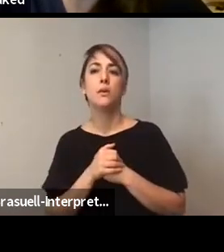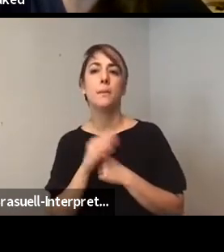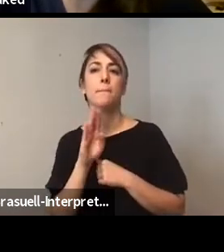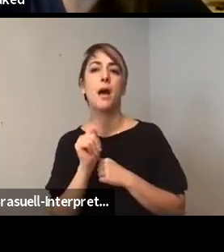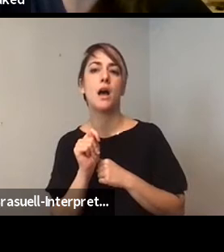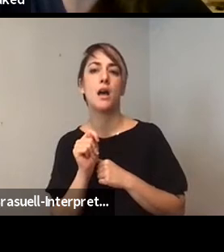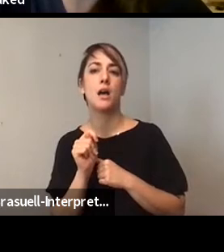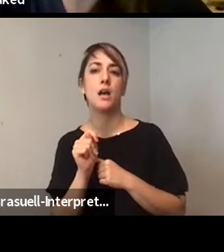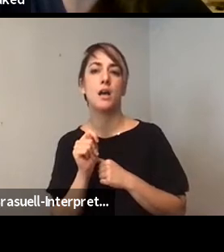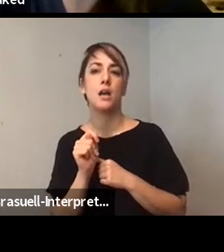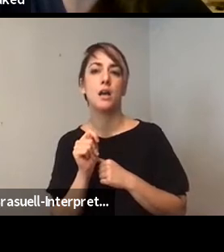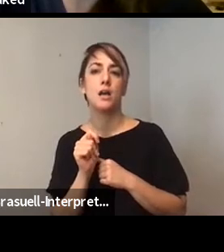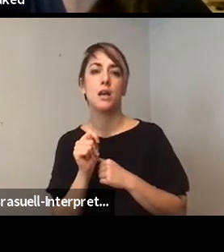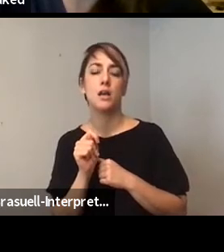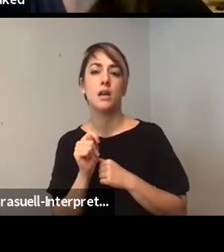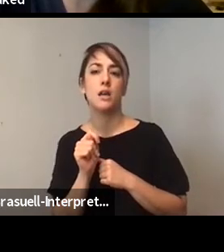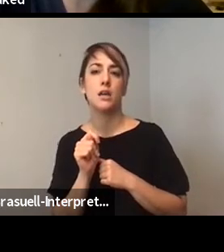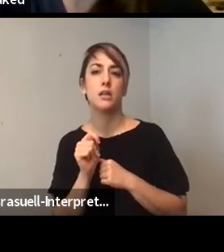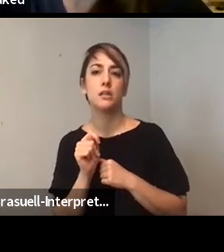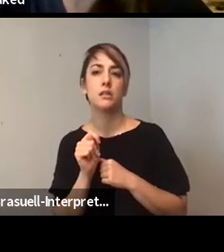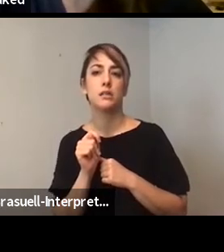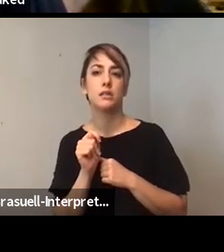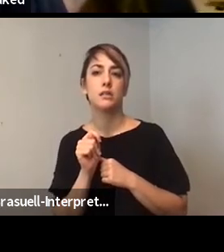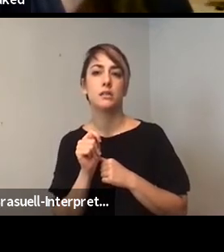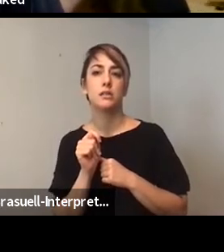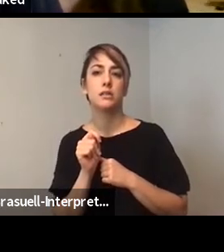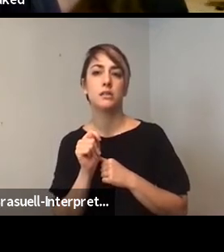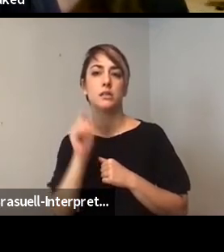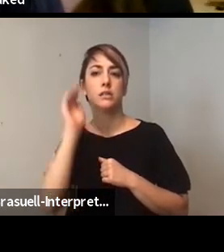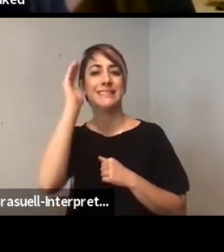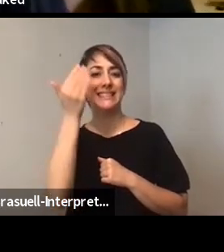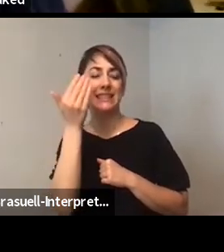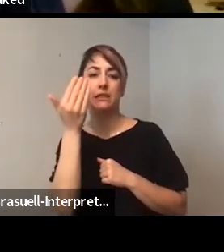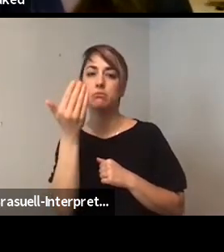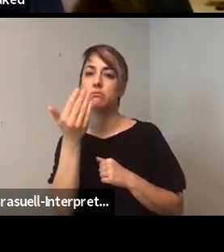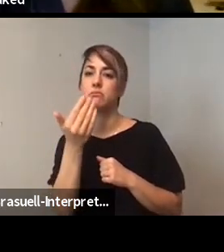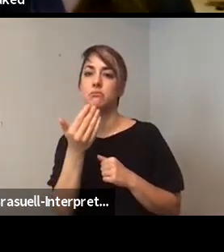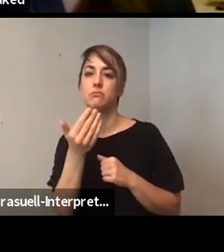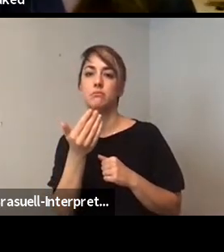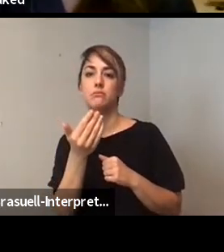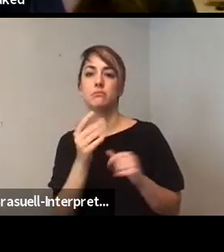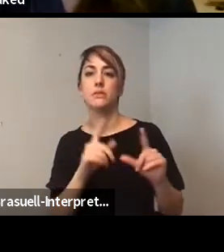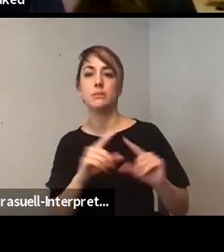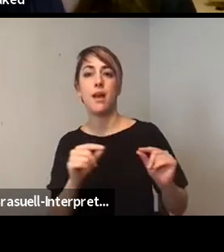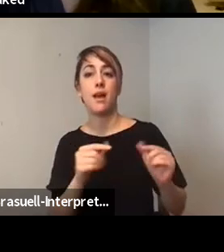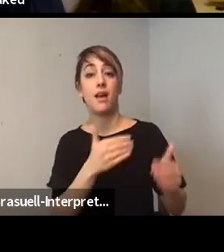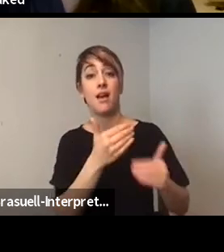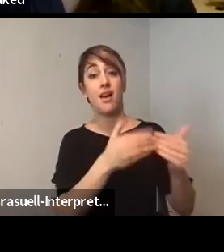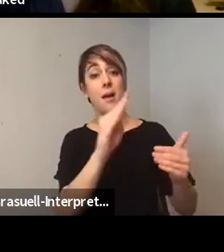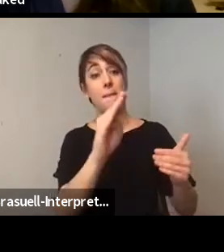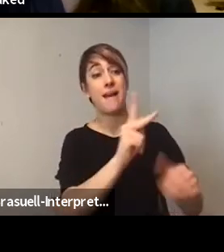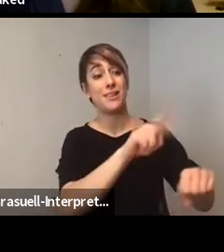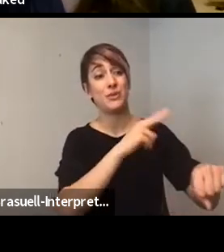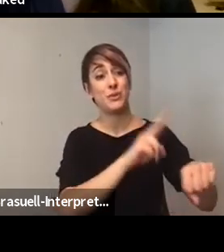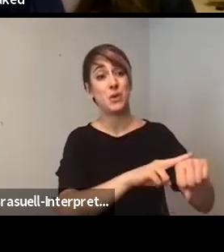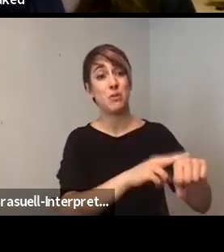the situation here, where we're maybe looking at, much longer before we can get back